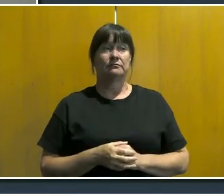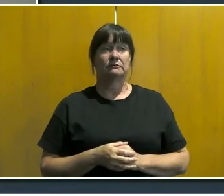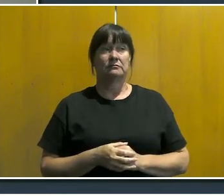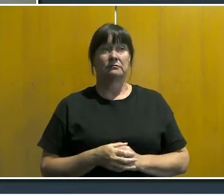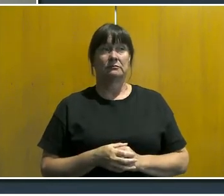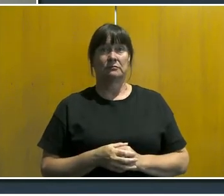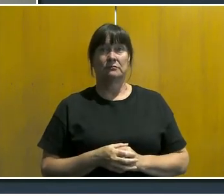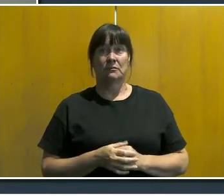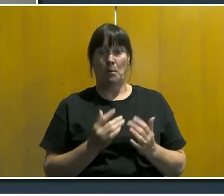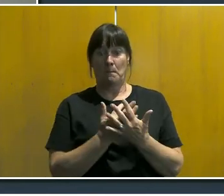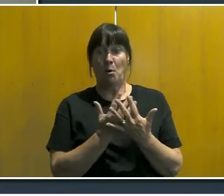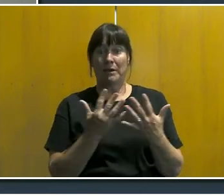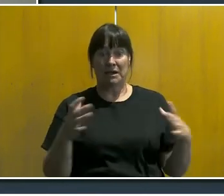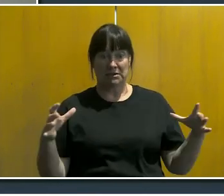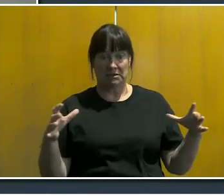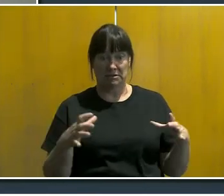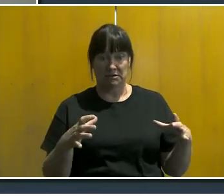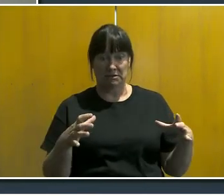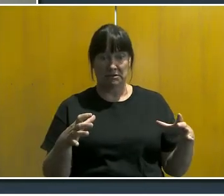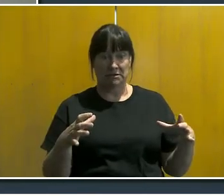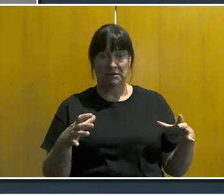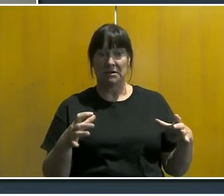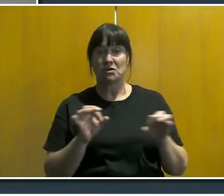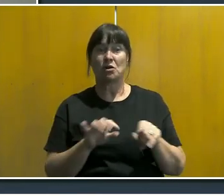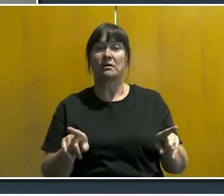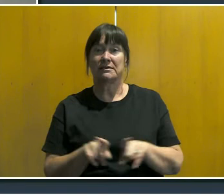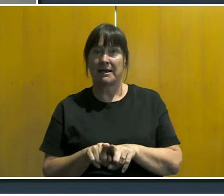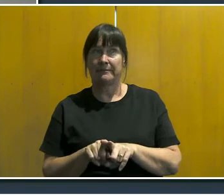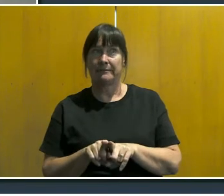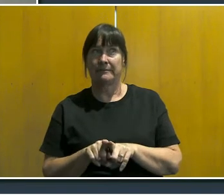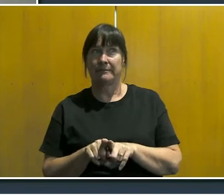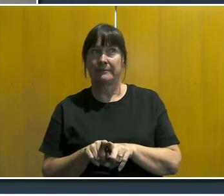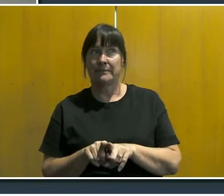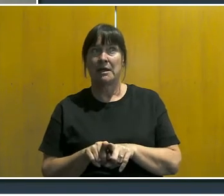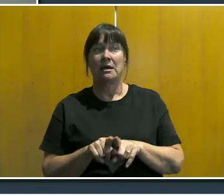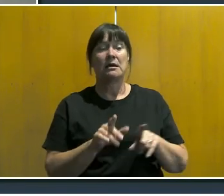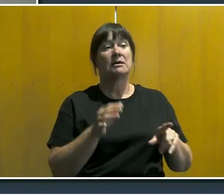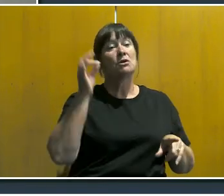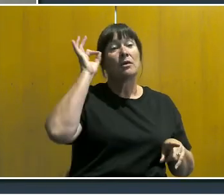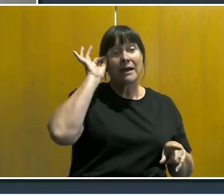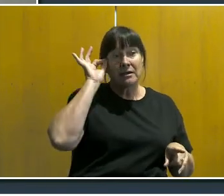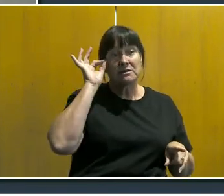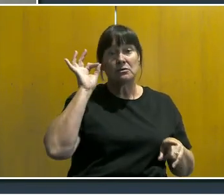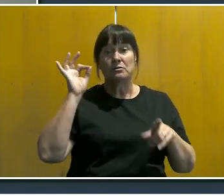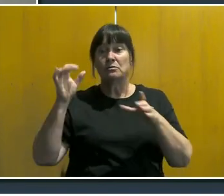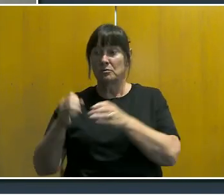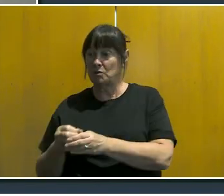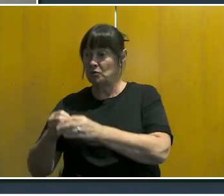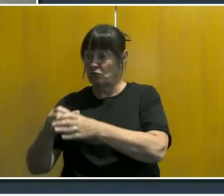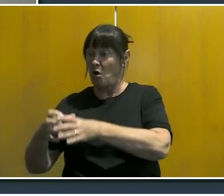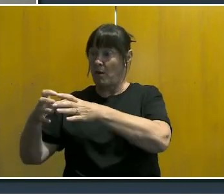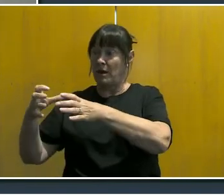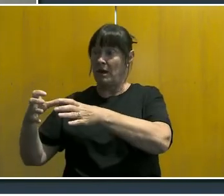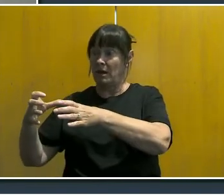The population growth does not match that. So really what we're saying is that the council is growing faster than